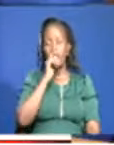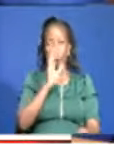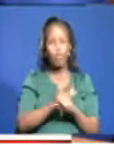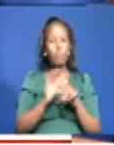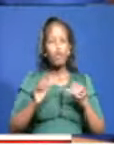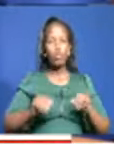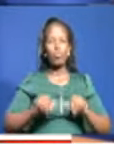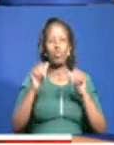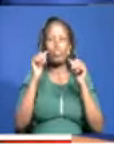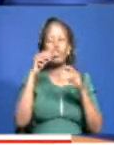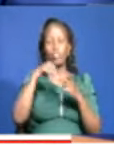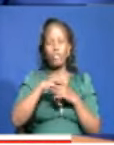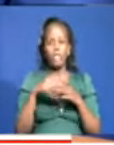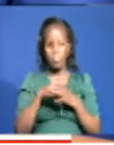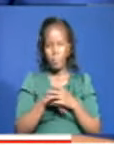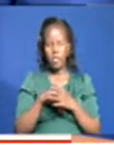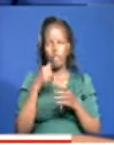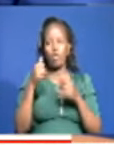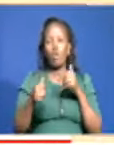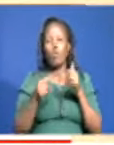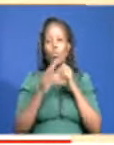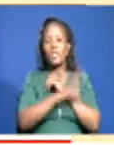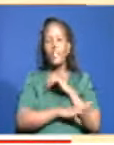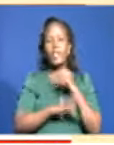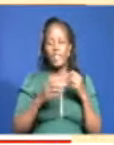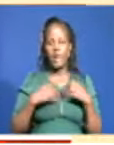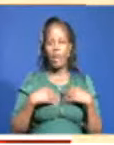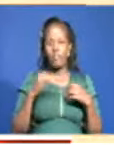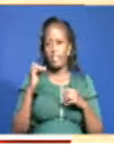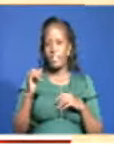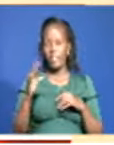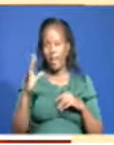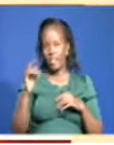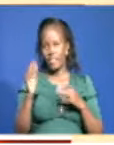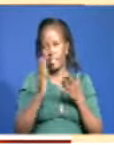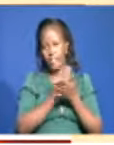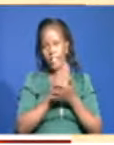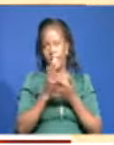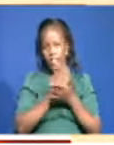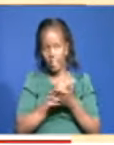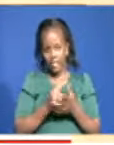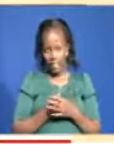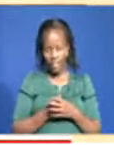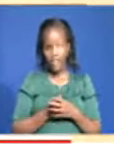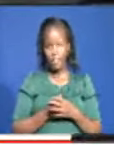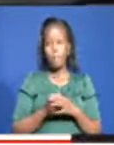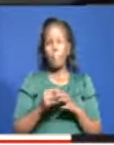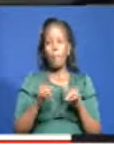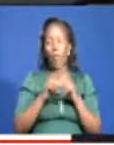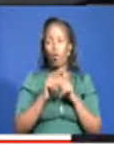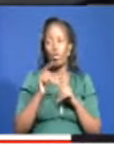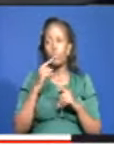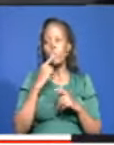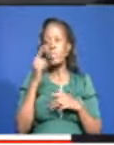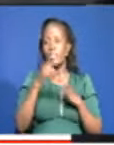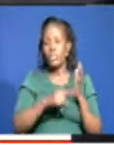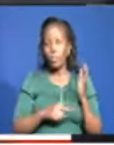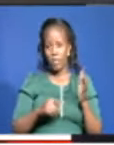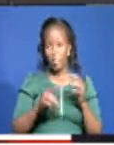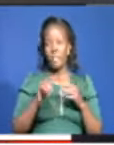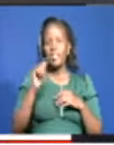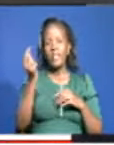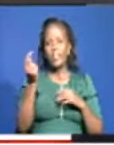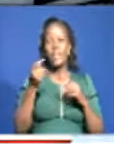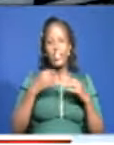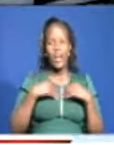the country has made in the ICT sector in matters broadband connectivity. Owalo says even though Kenya has made major